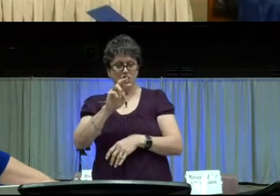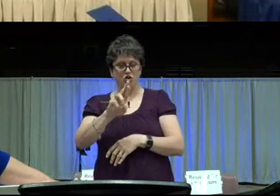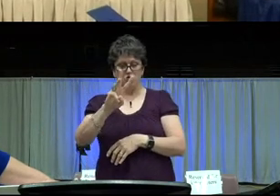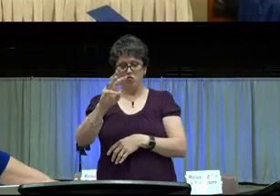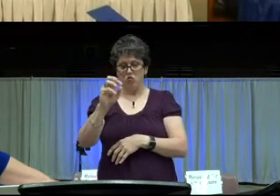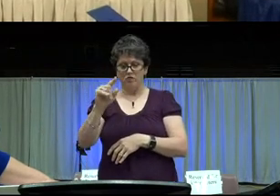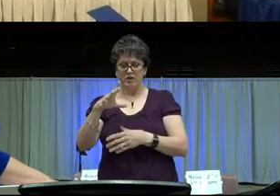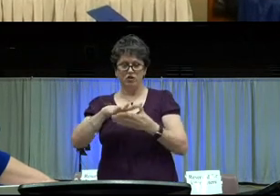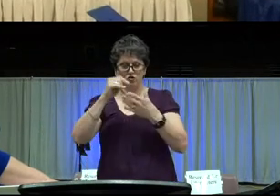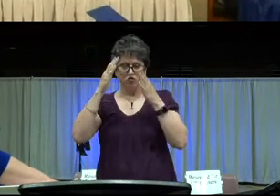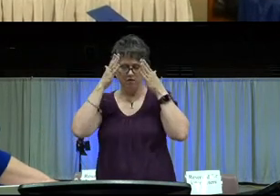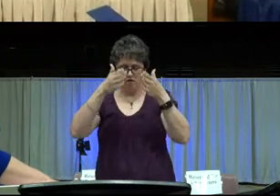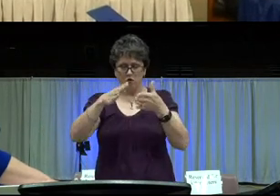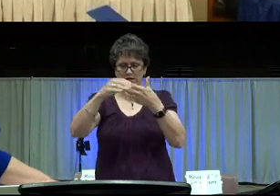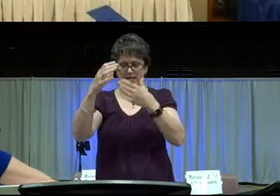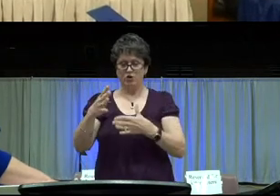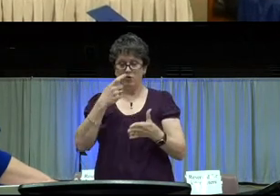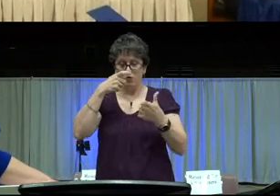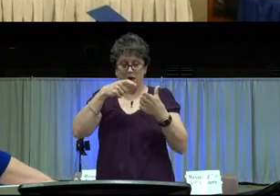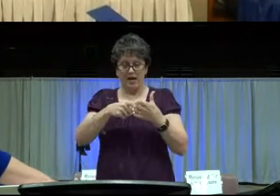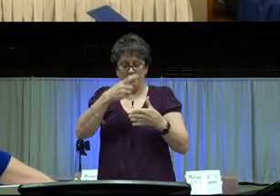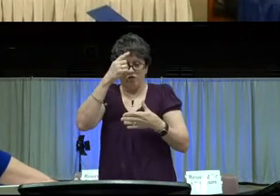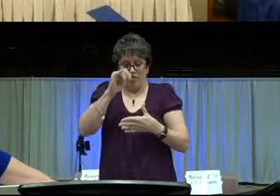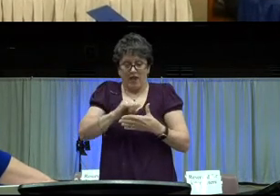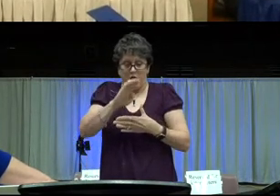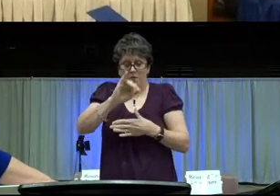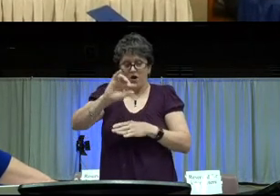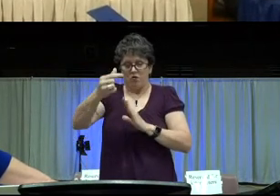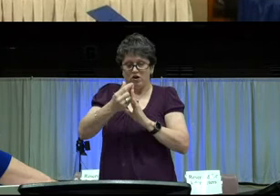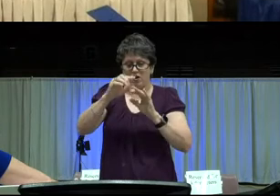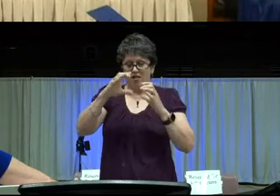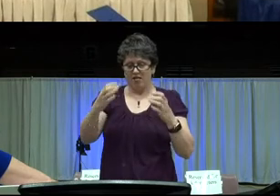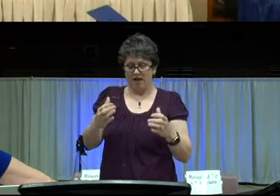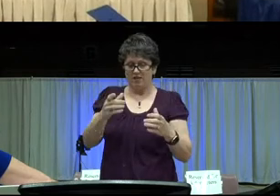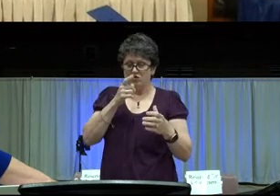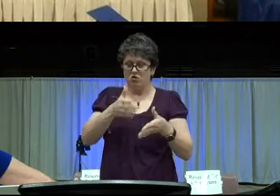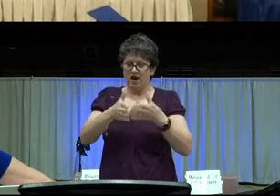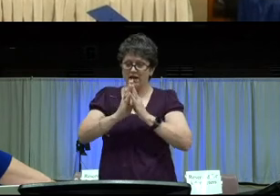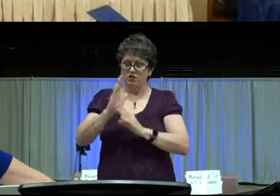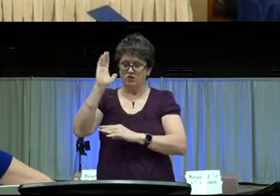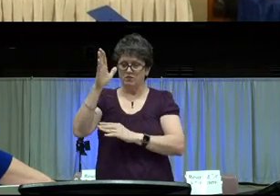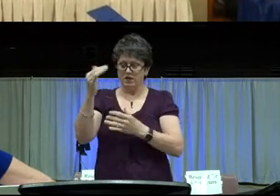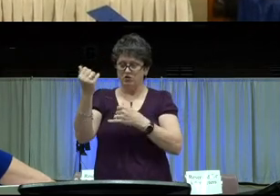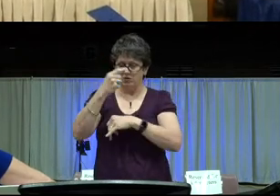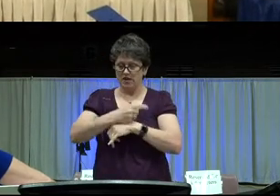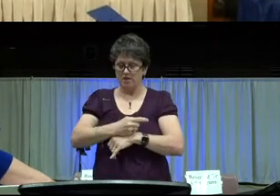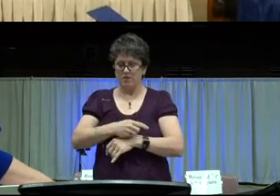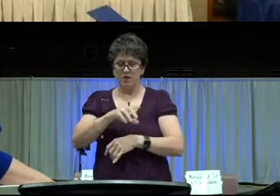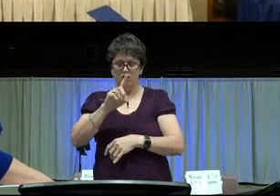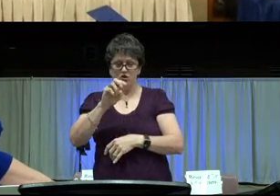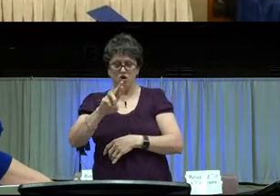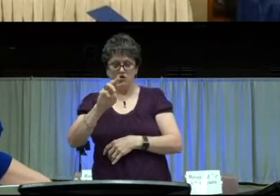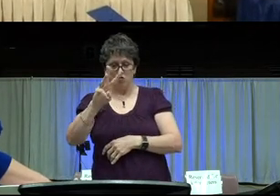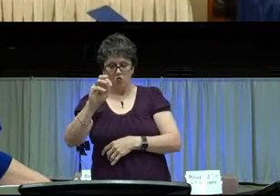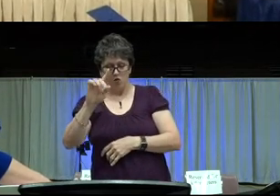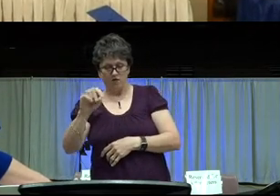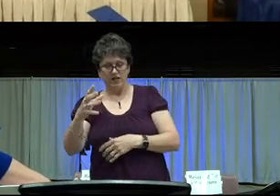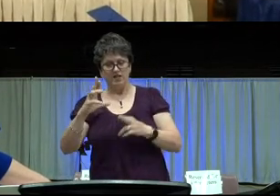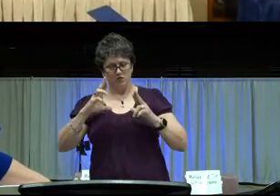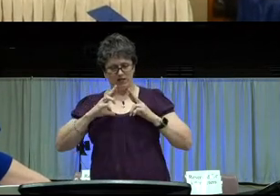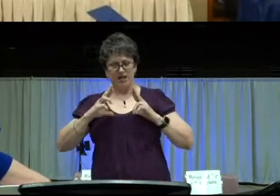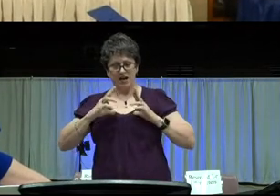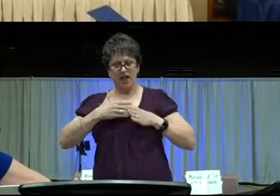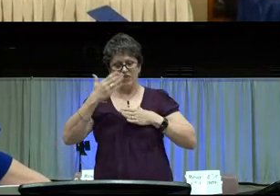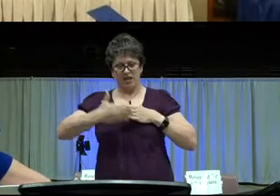been a student-focused leader and was recognized for that by the graduating class who asked her to speak today. Dr. Wolf